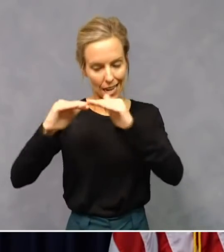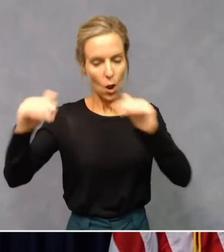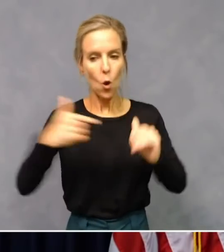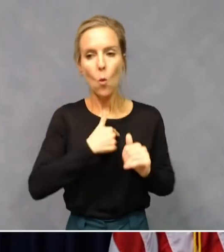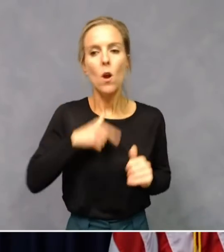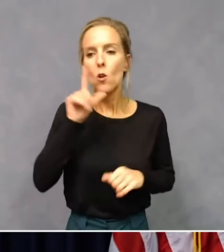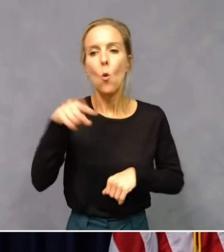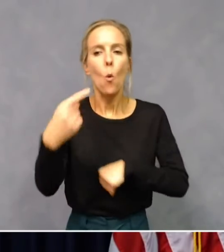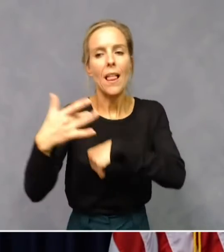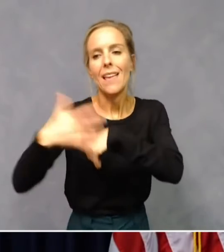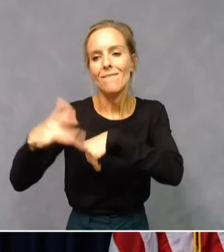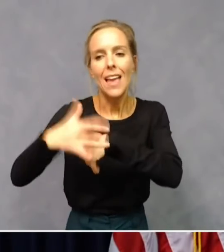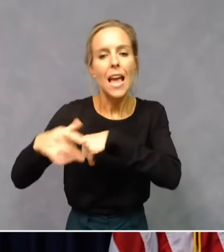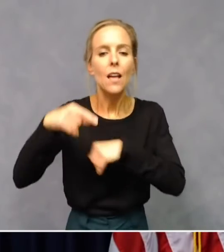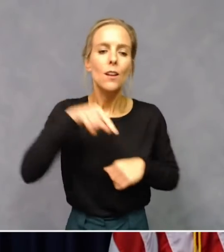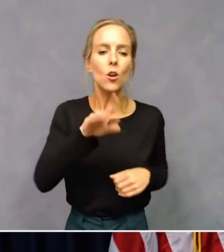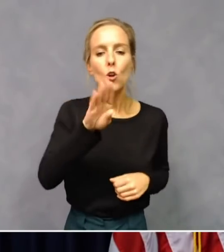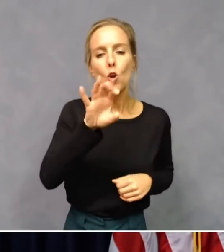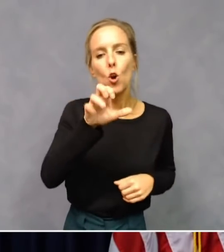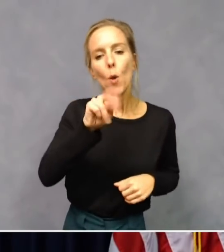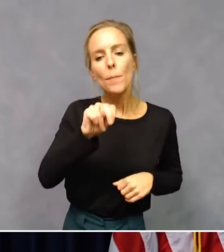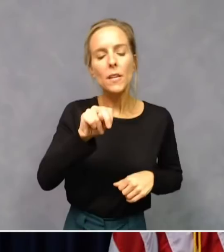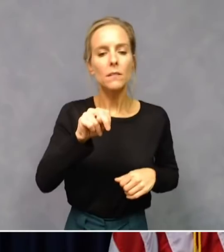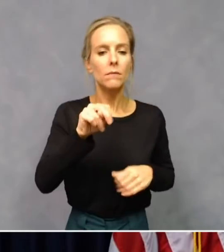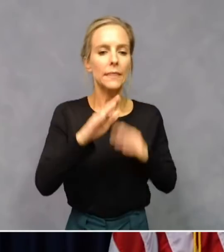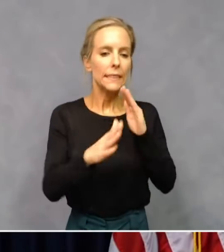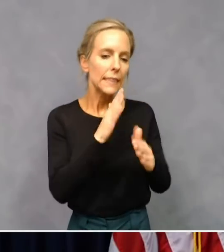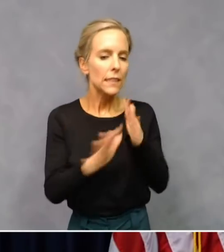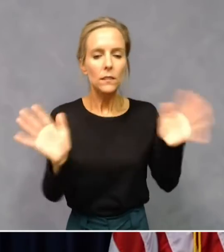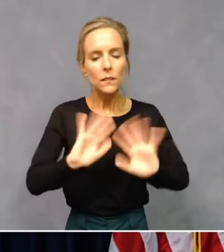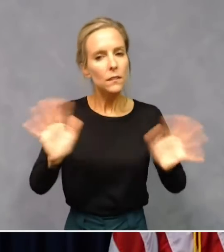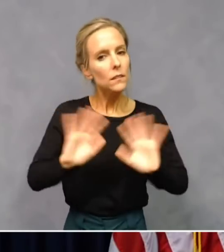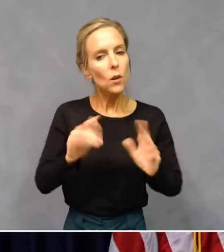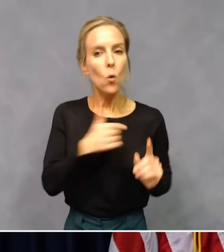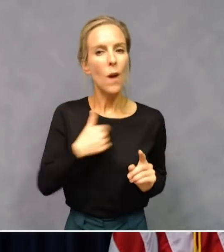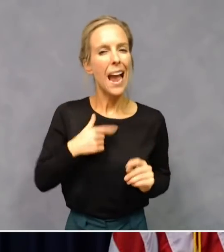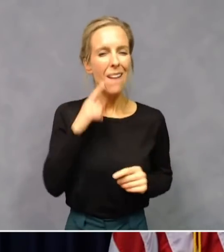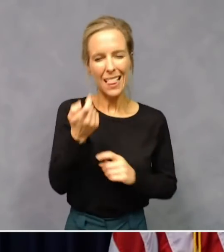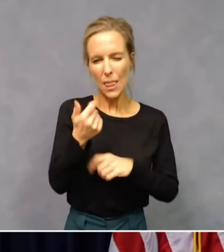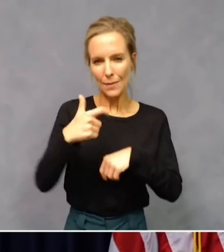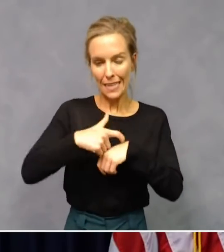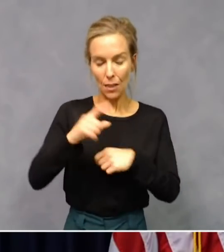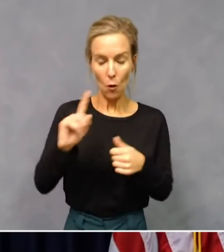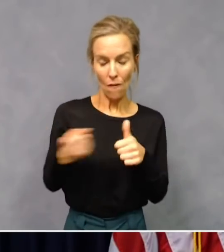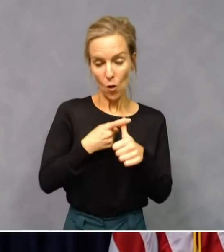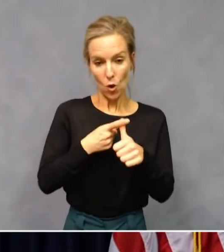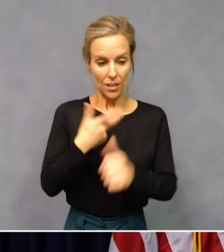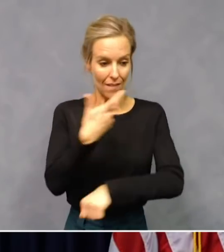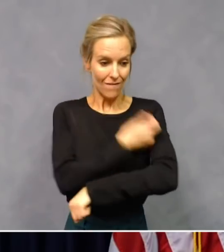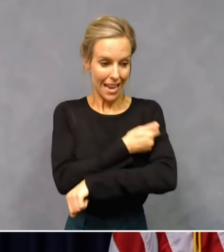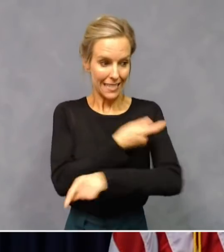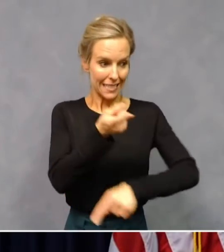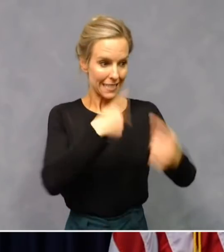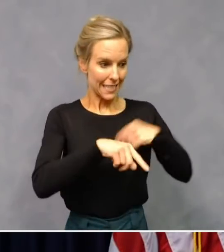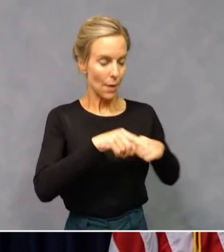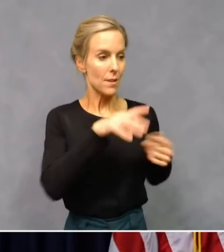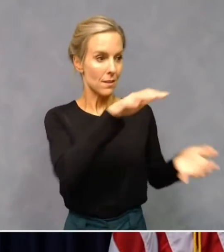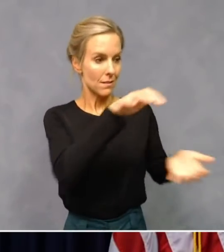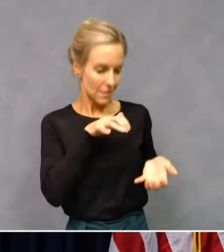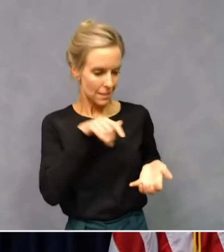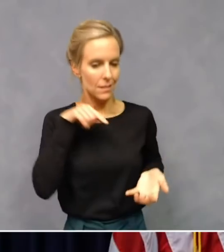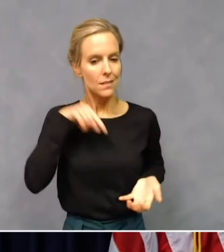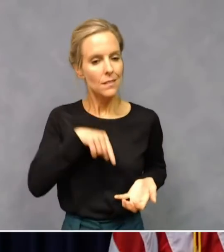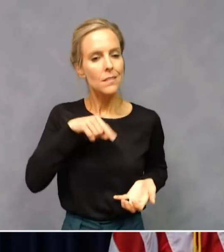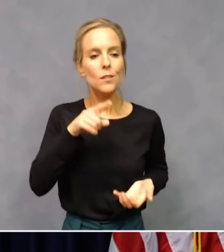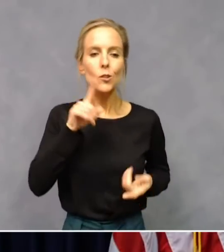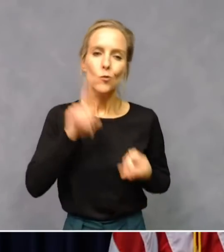urban settings, and we're going to have a little bit of time, because the very first vaccines that come out, we're going to make sure we get, for instance, to our